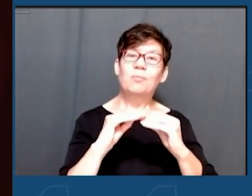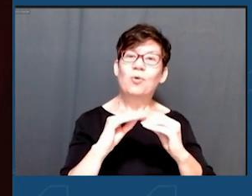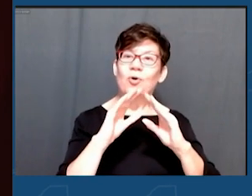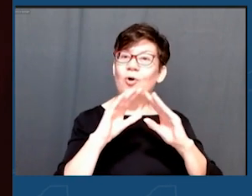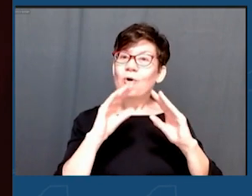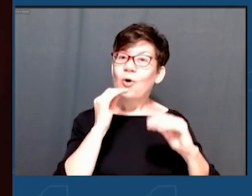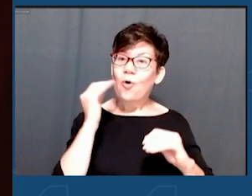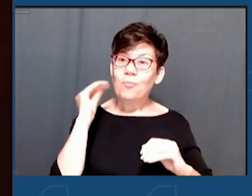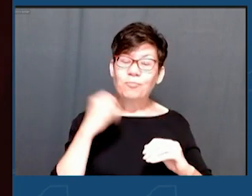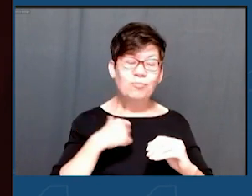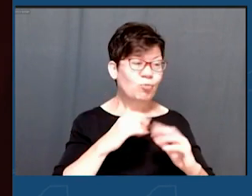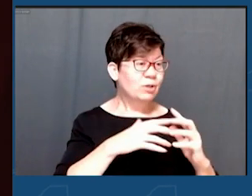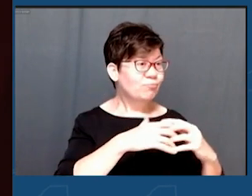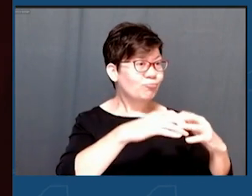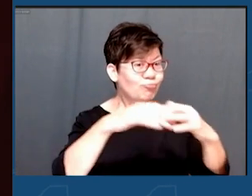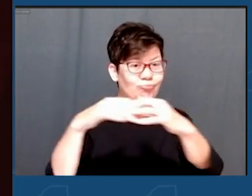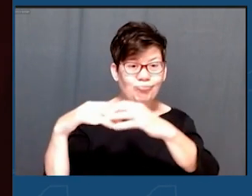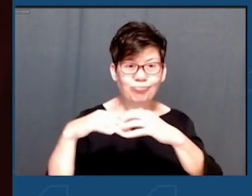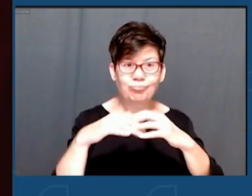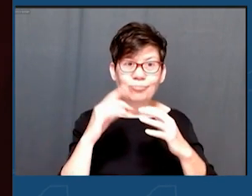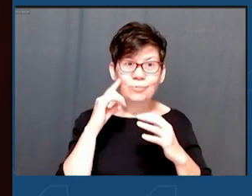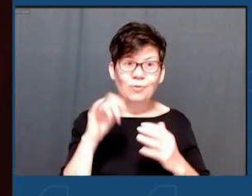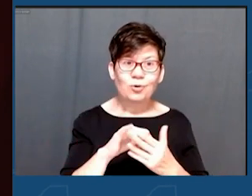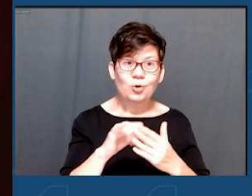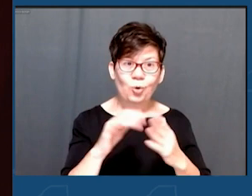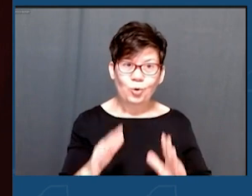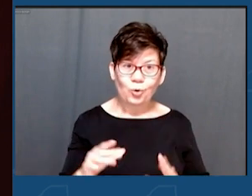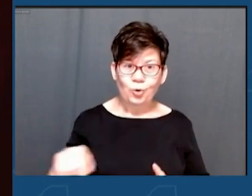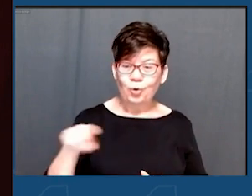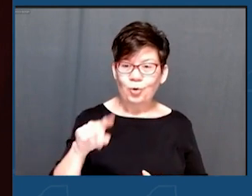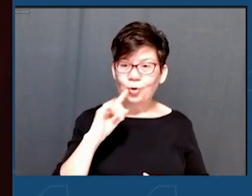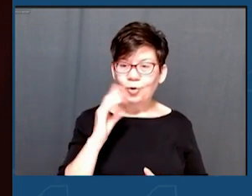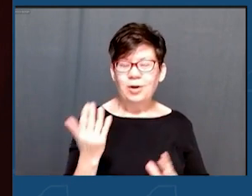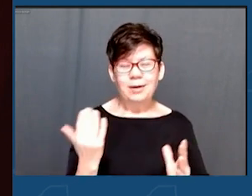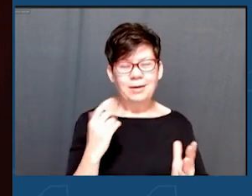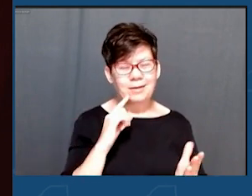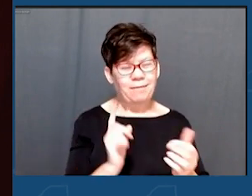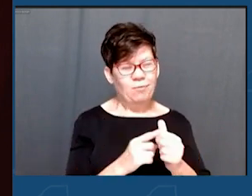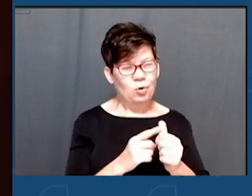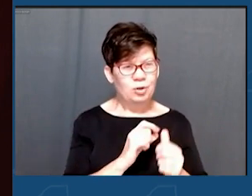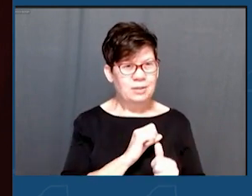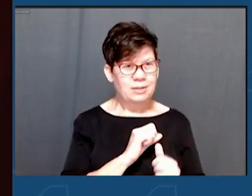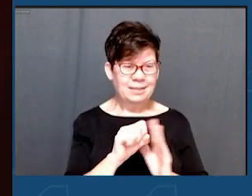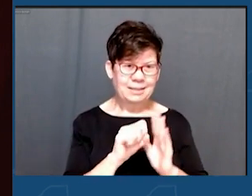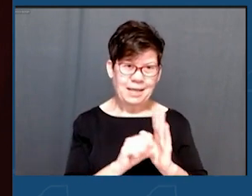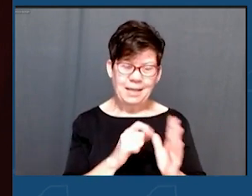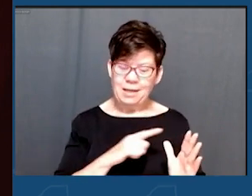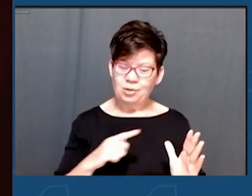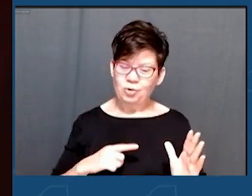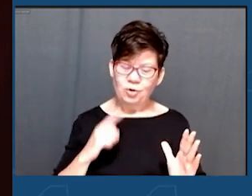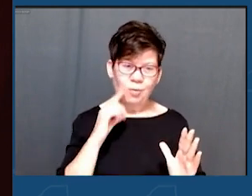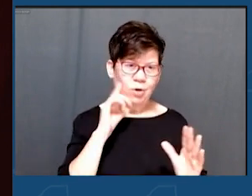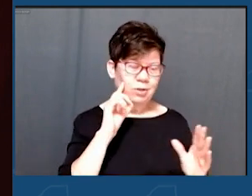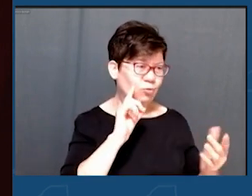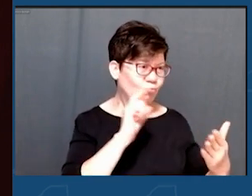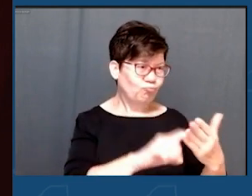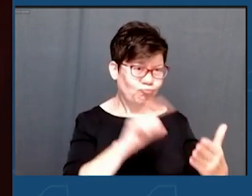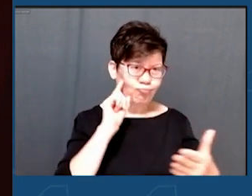New Yorkers. I want to first recognize our leaders in our state legislature. They are at every single event I'm at. They